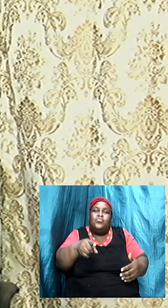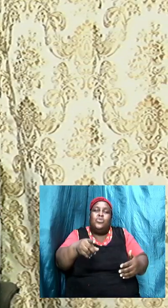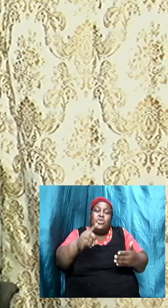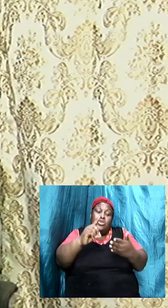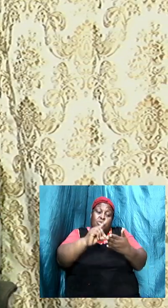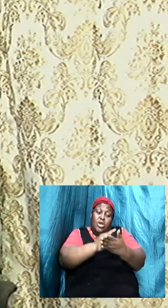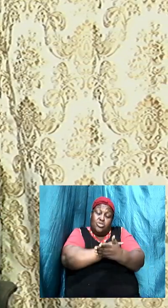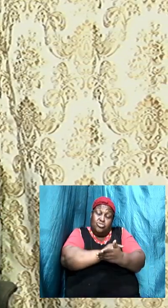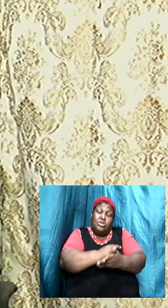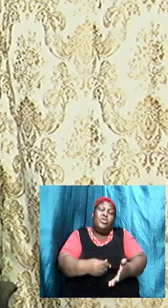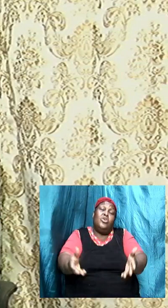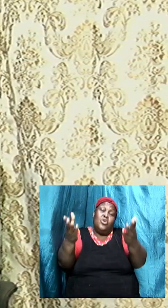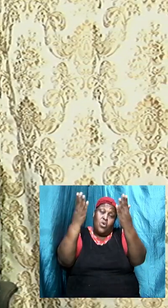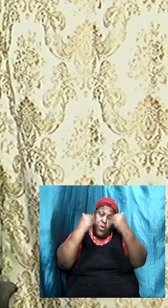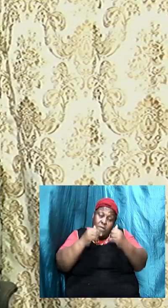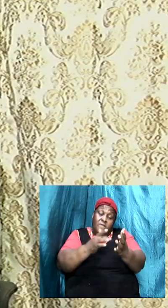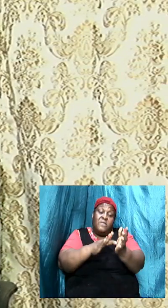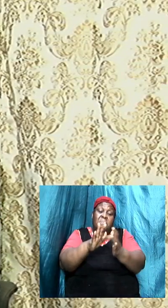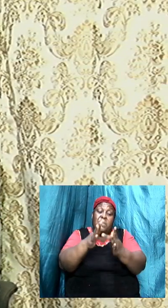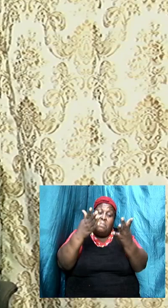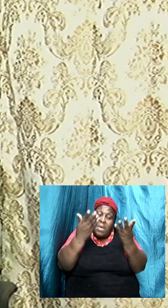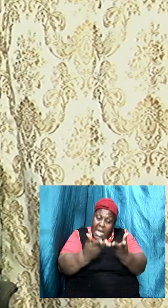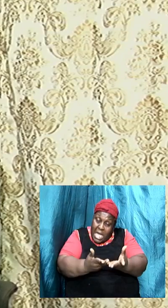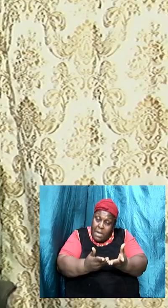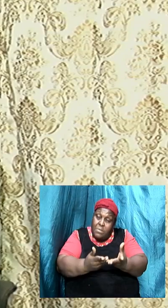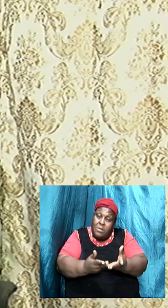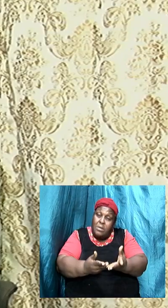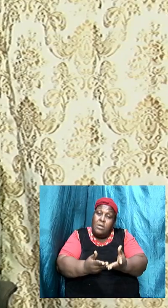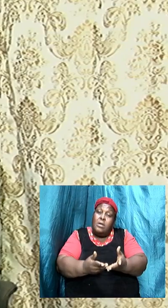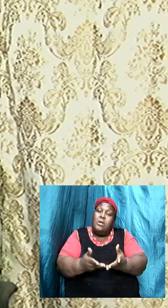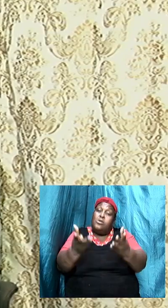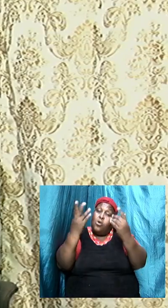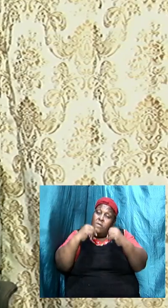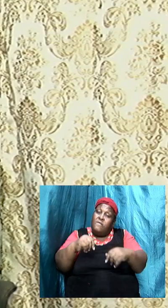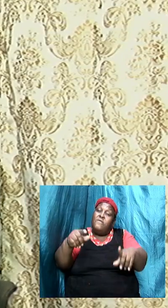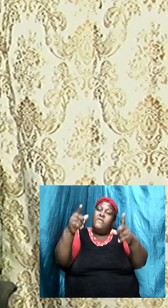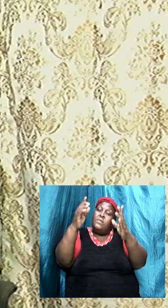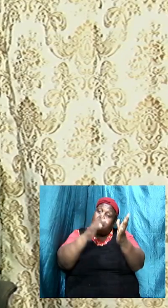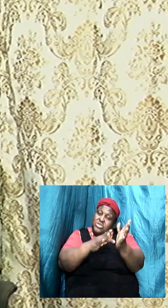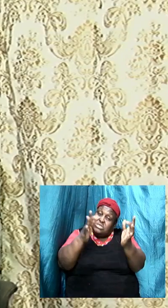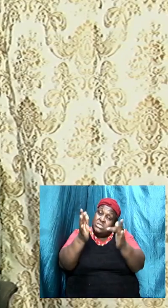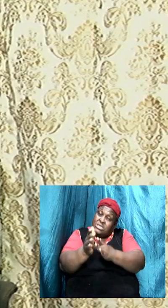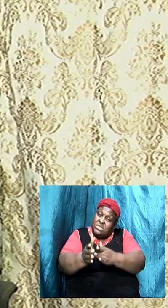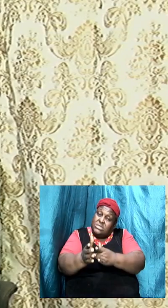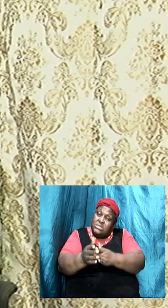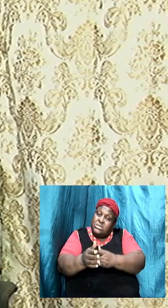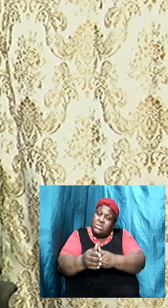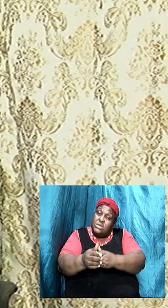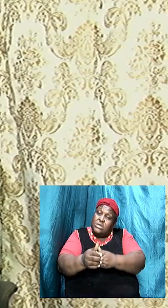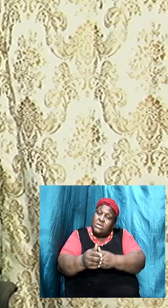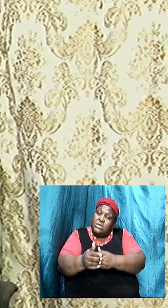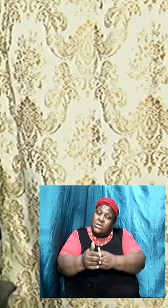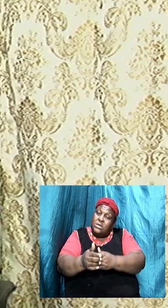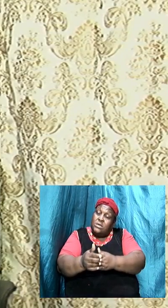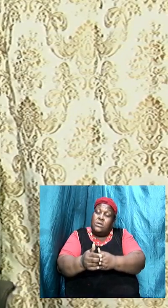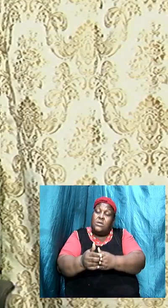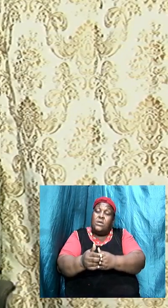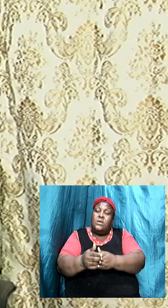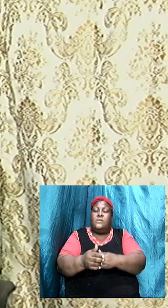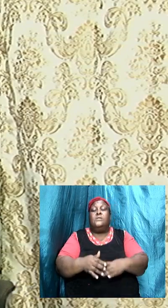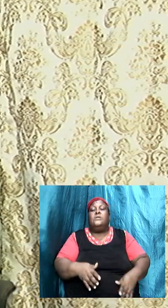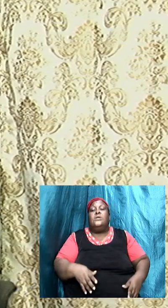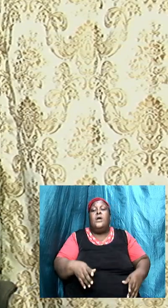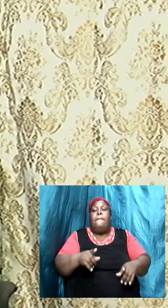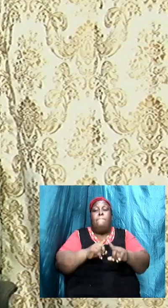It can be backed up by scripture. By two or three witnesses, it can be backed up by that. But